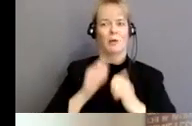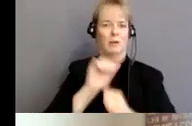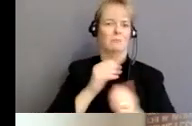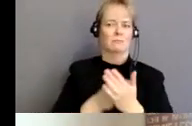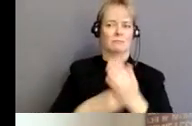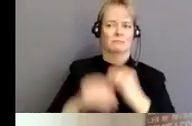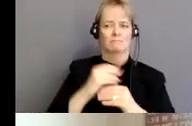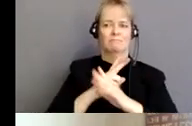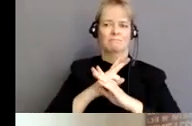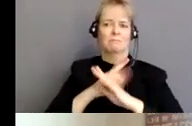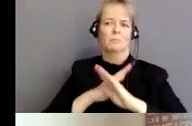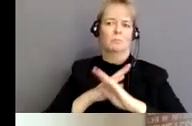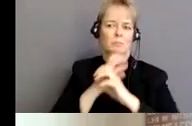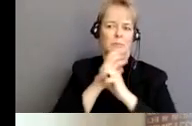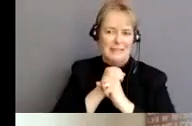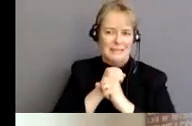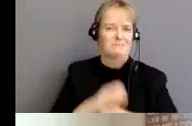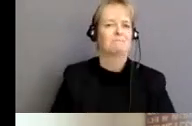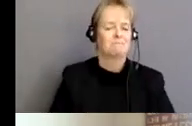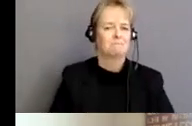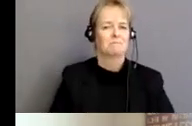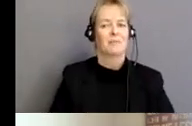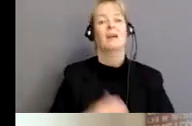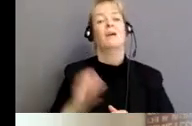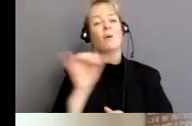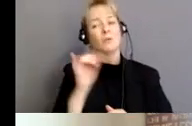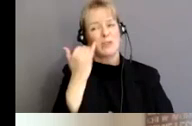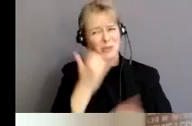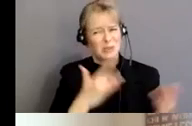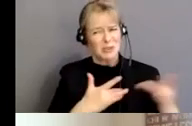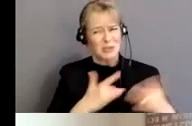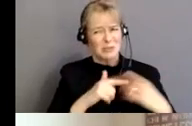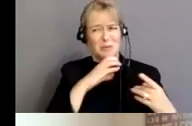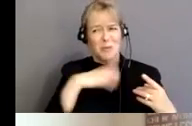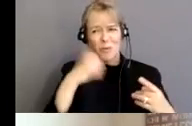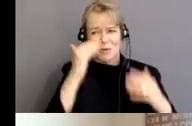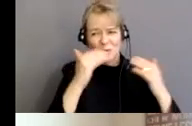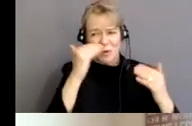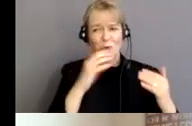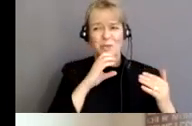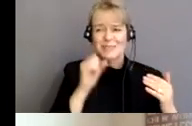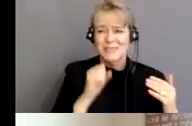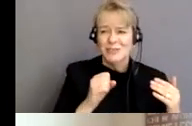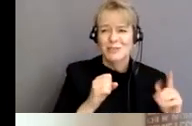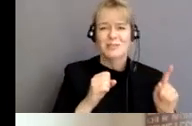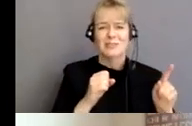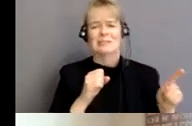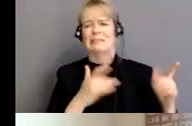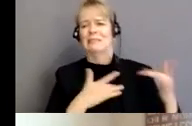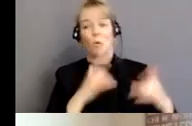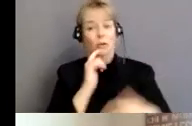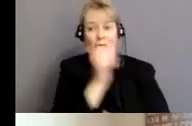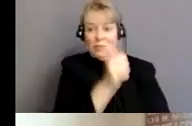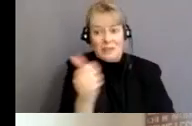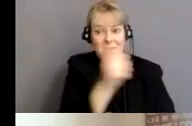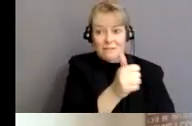that. If you are concerned about an older adult, or you're a senior yourselves and you're looking for information